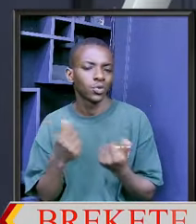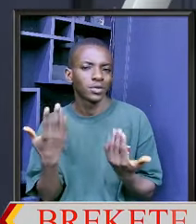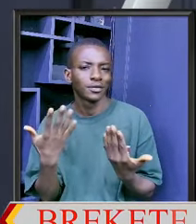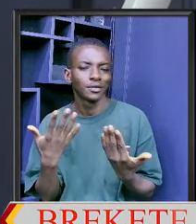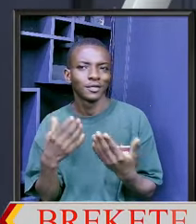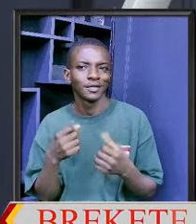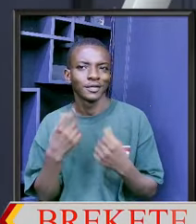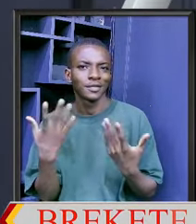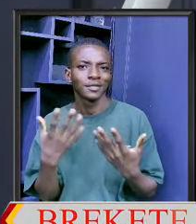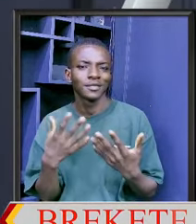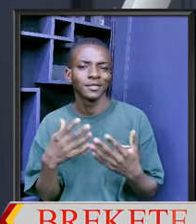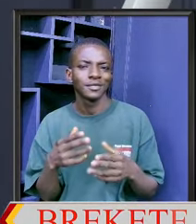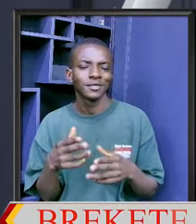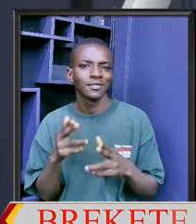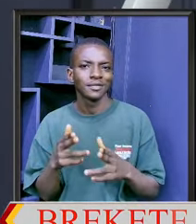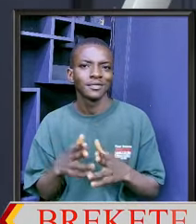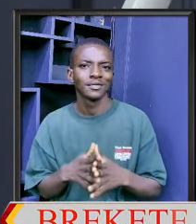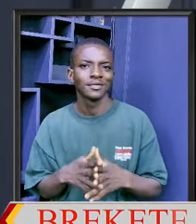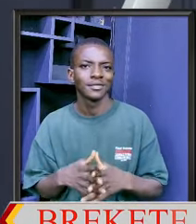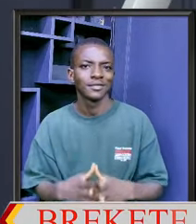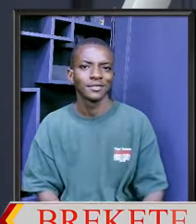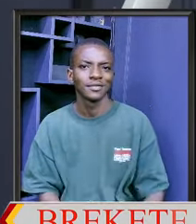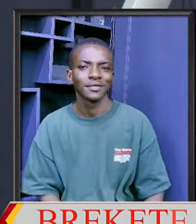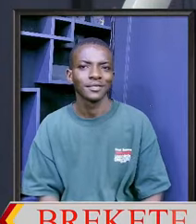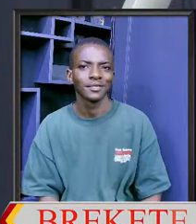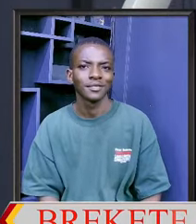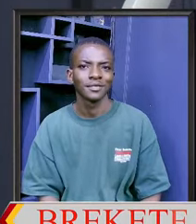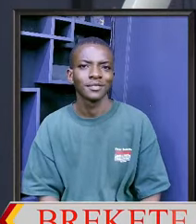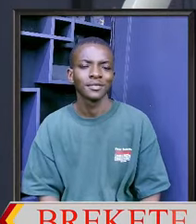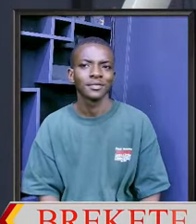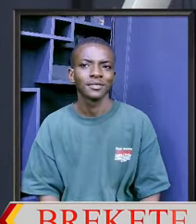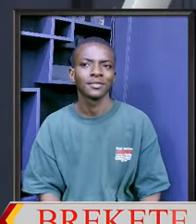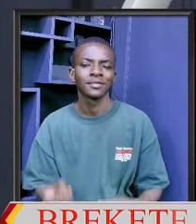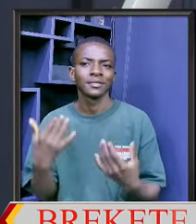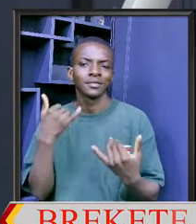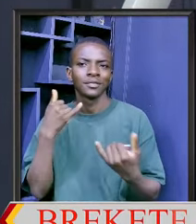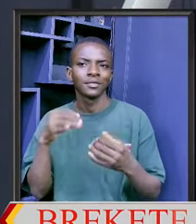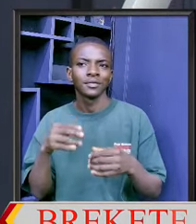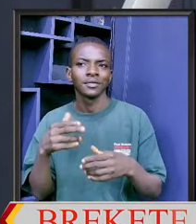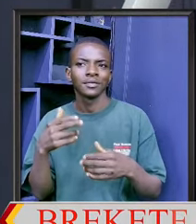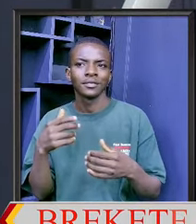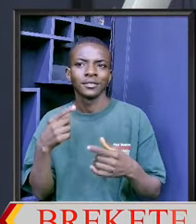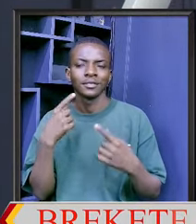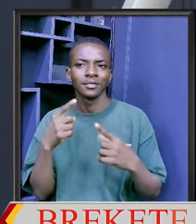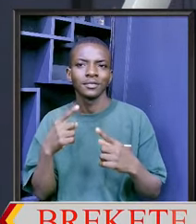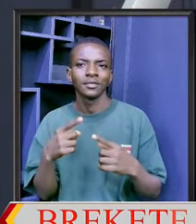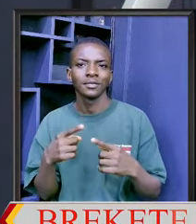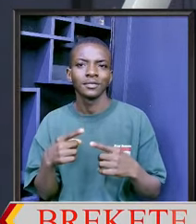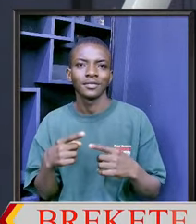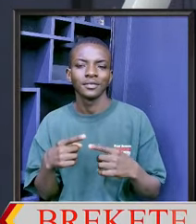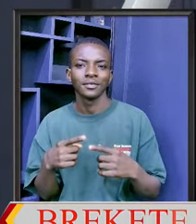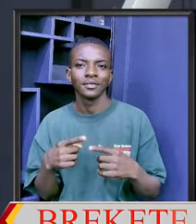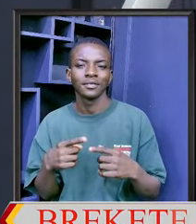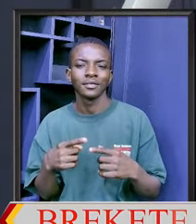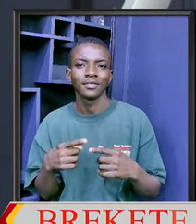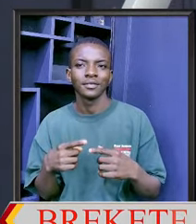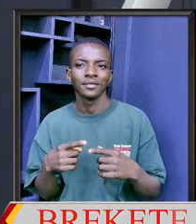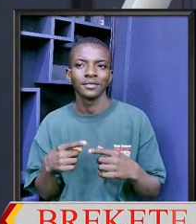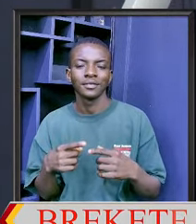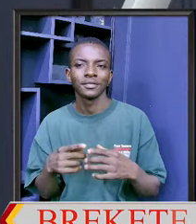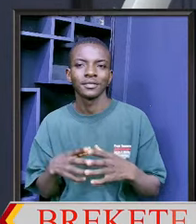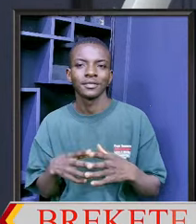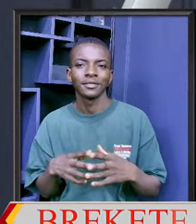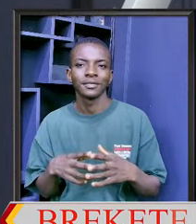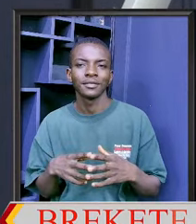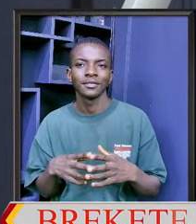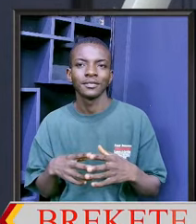thing. Oh, yeah. Wait. Carry the phone, they announce they go towards the door. Carry the microphone, they